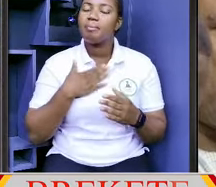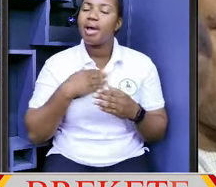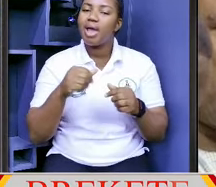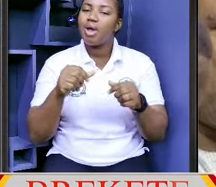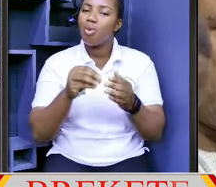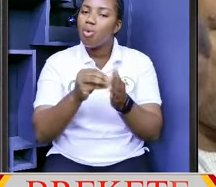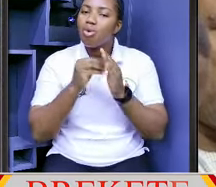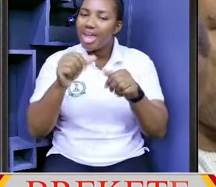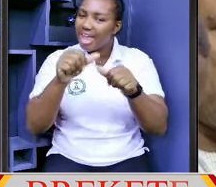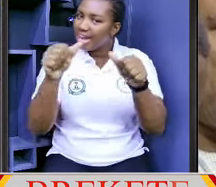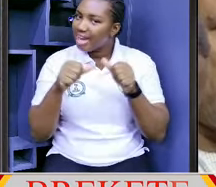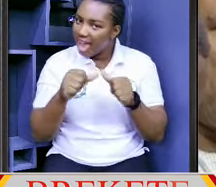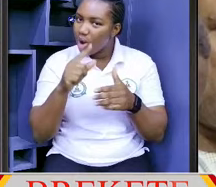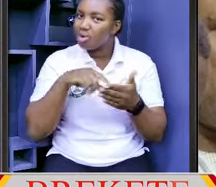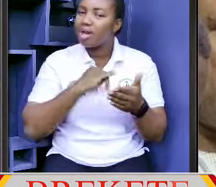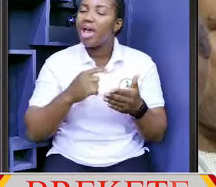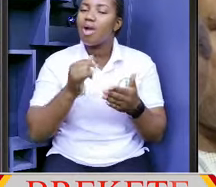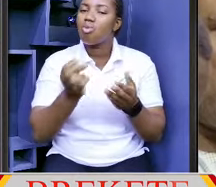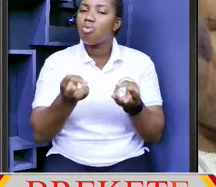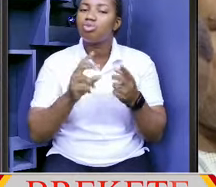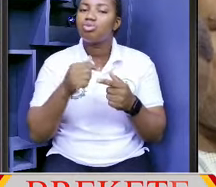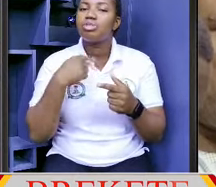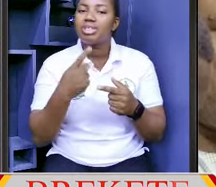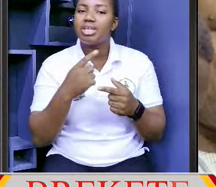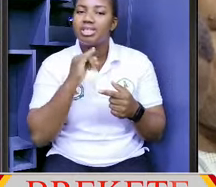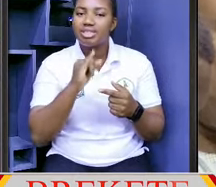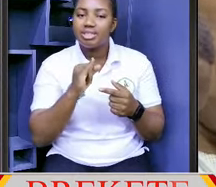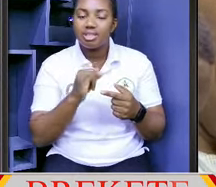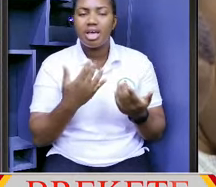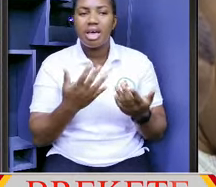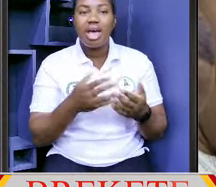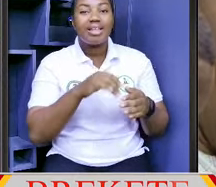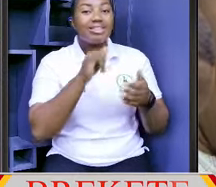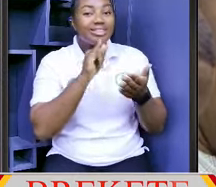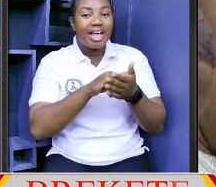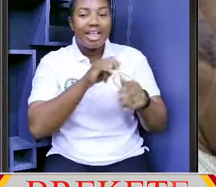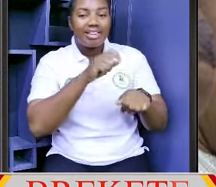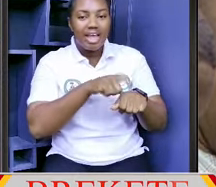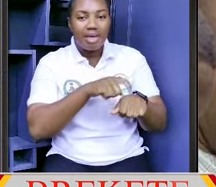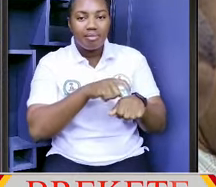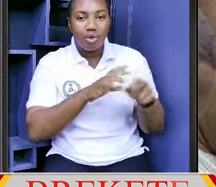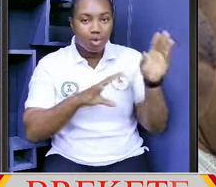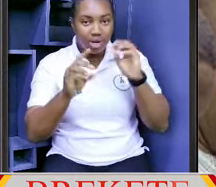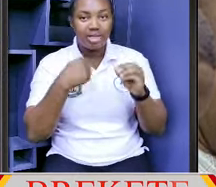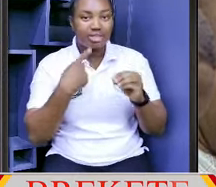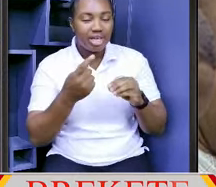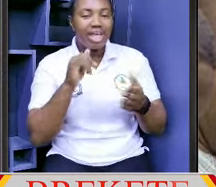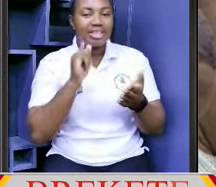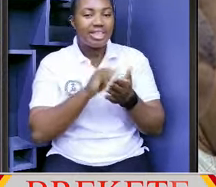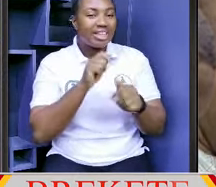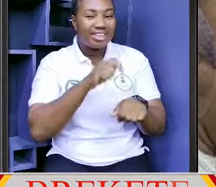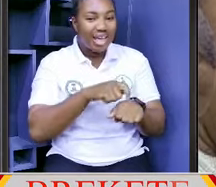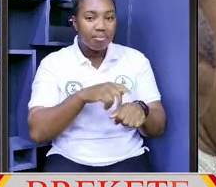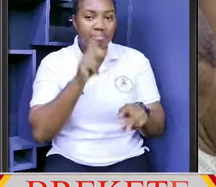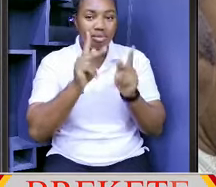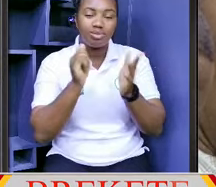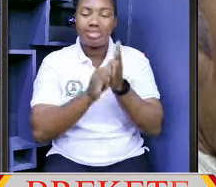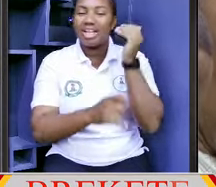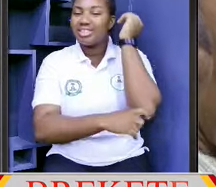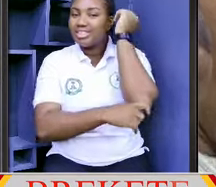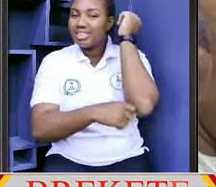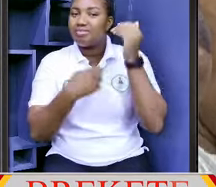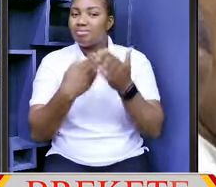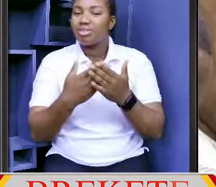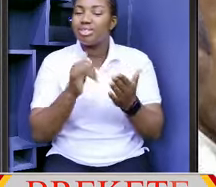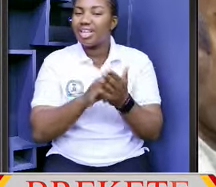talk about. That now, time, there no plenty. My ordinary president. That time, the people who thief money that time, they